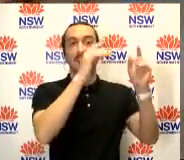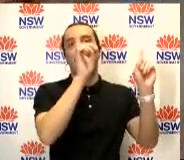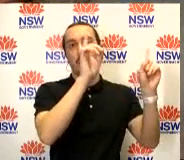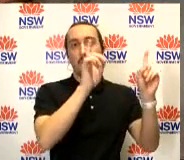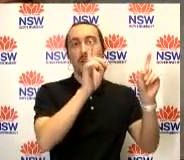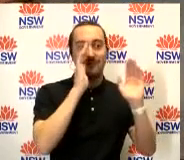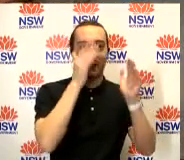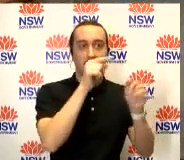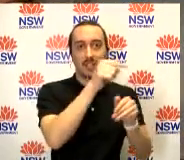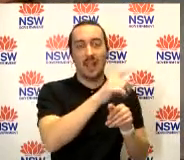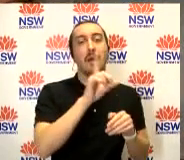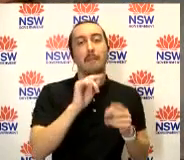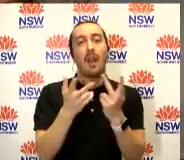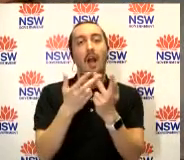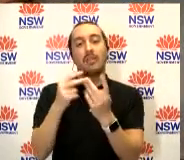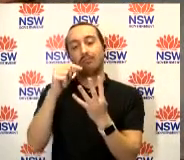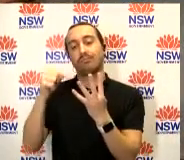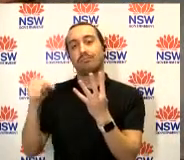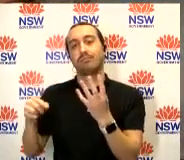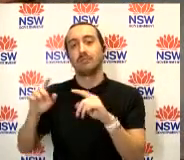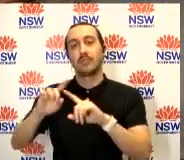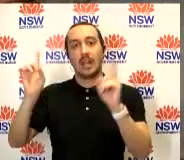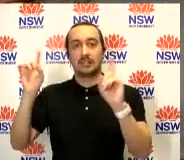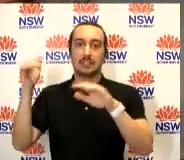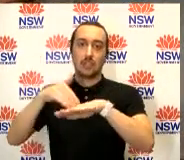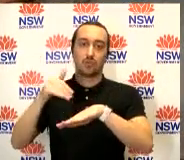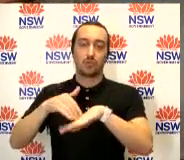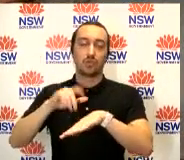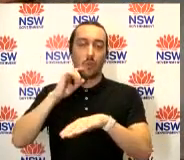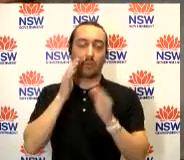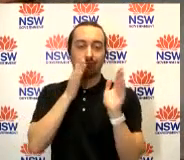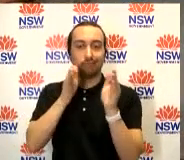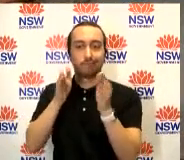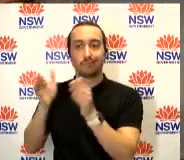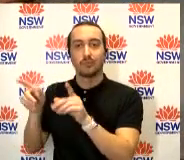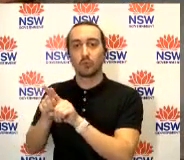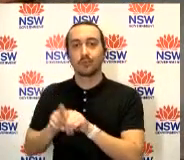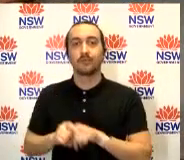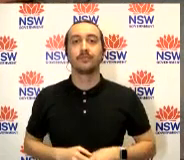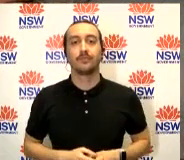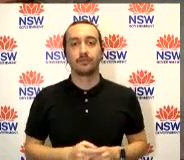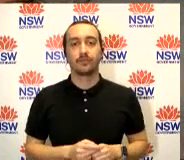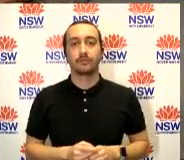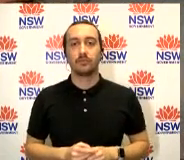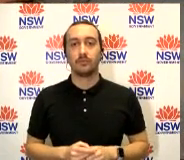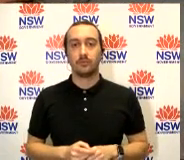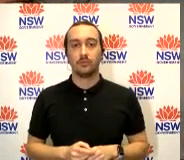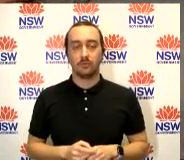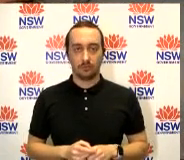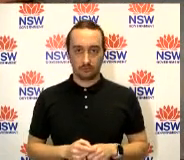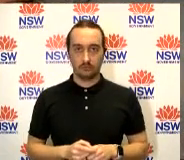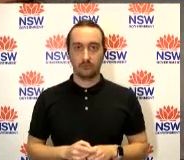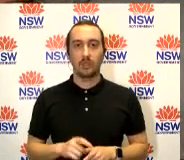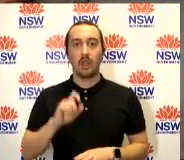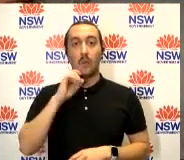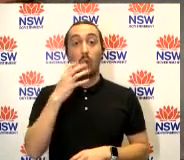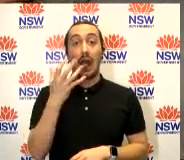are inspectors visiting certain areas in a given day.